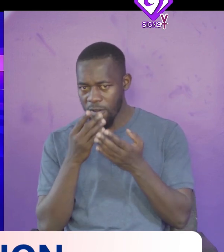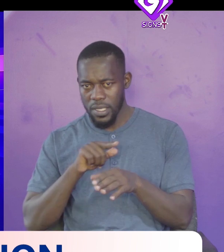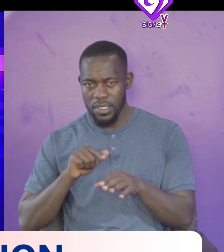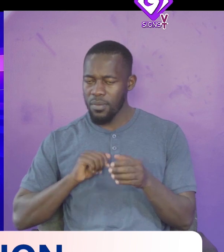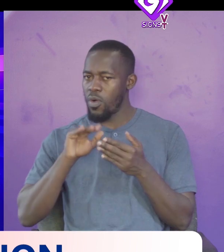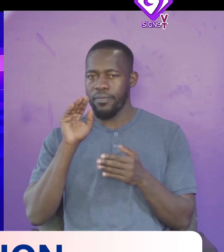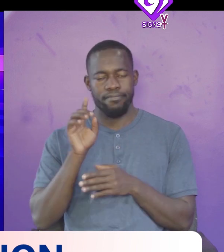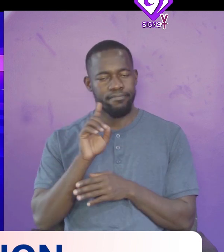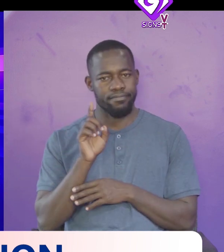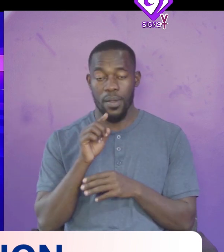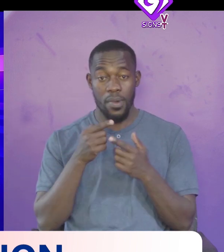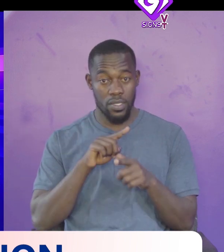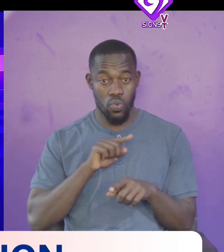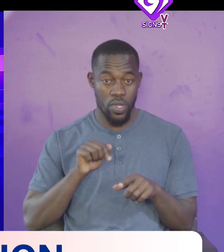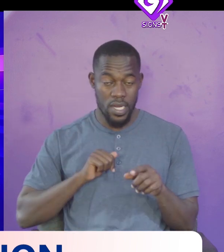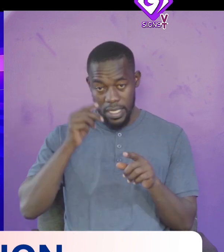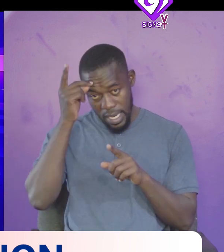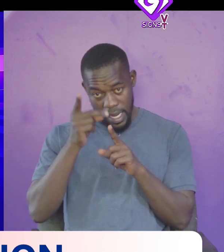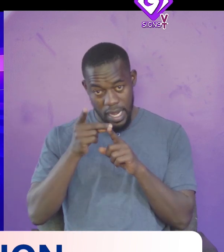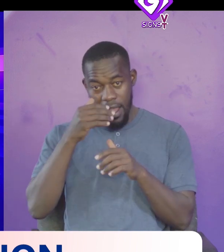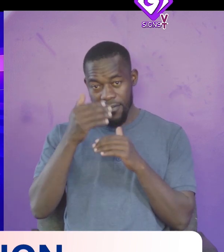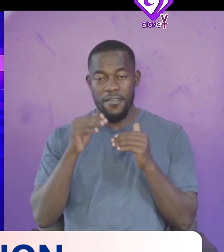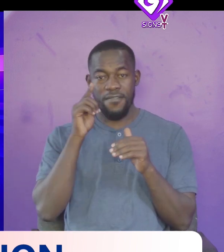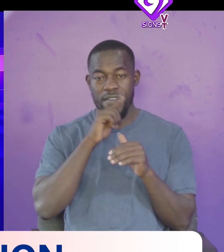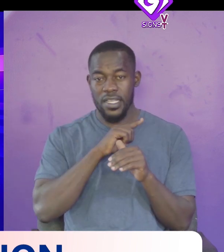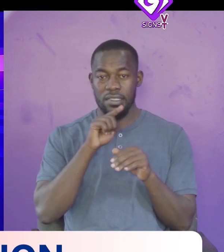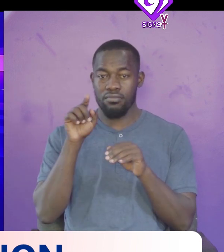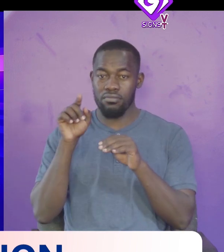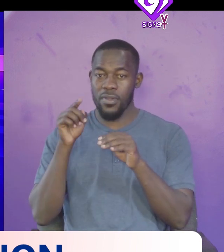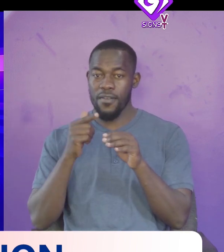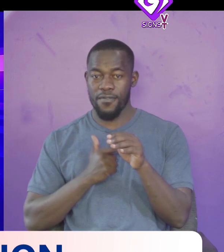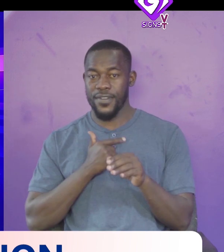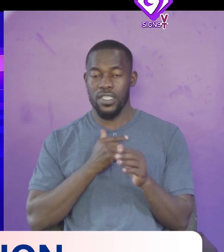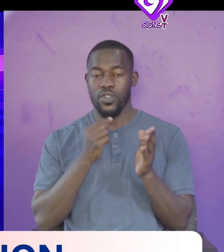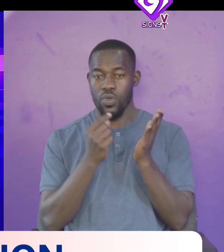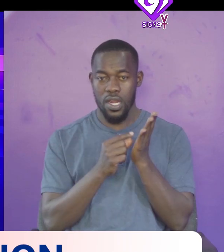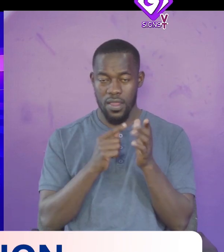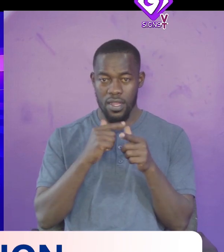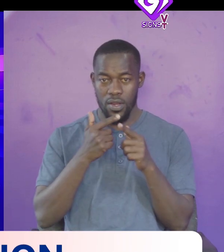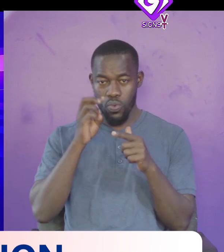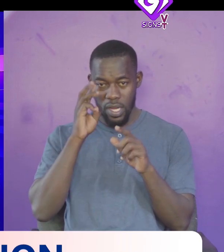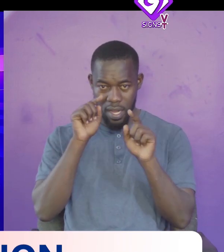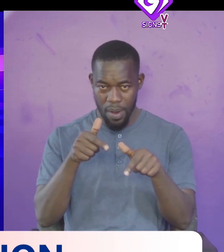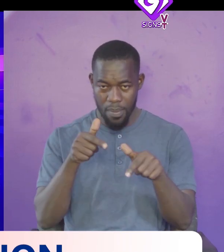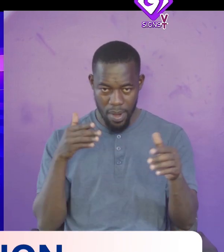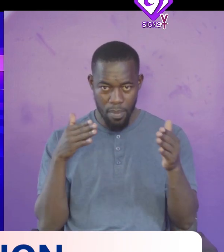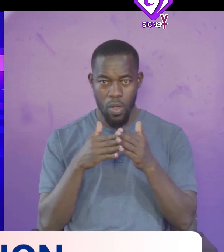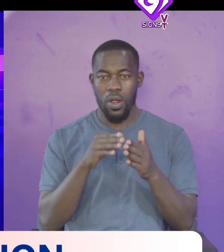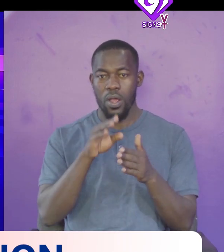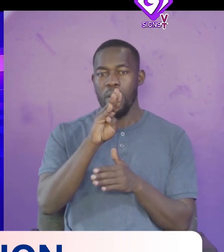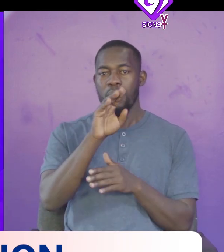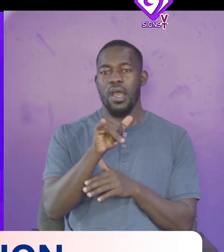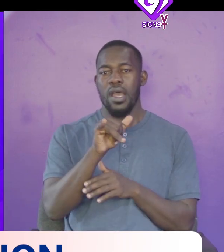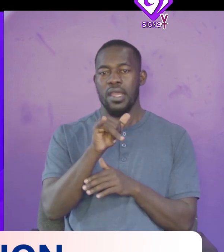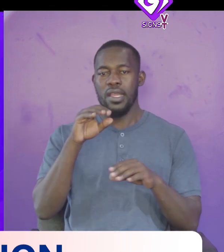decided, once we come from Uganda, we are going to actually stop these by-elections. And so, Jonah. There are